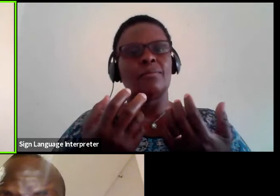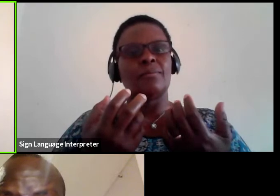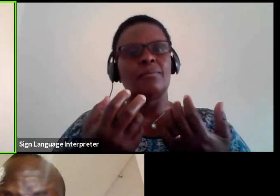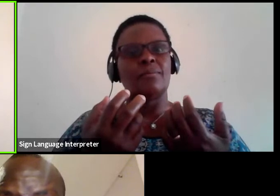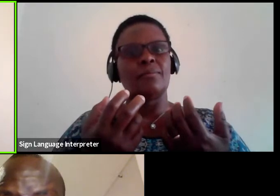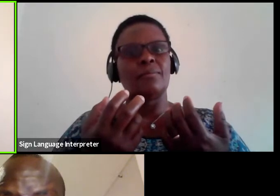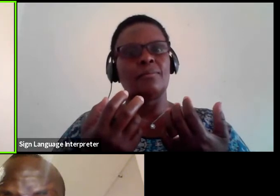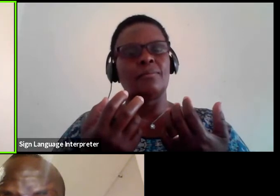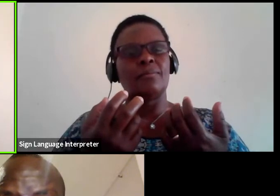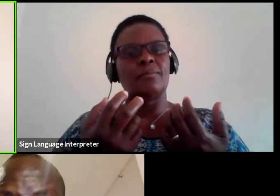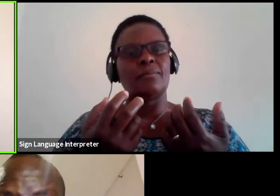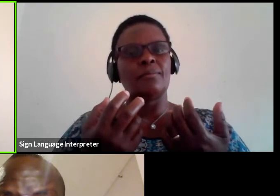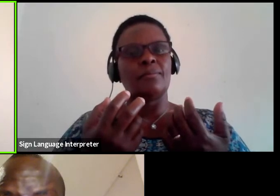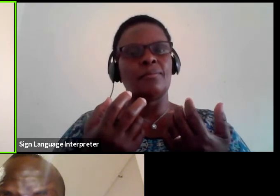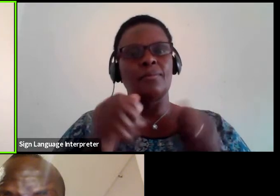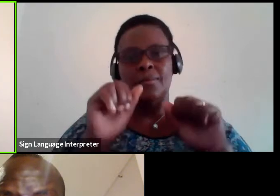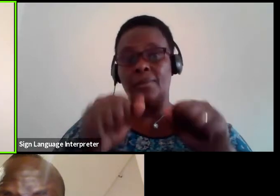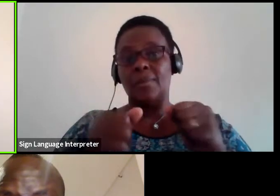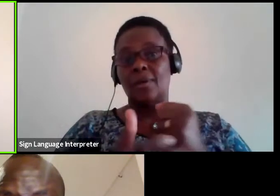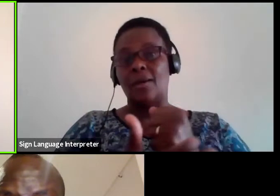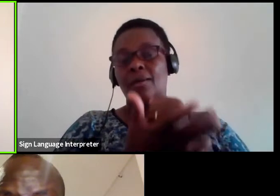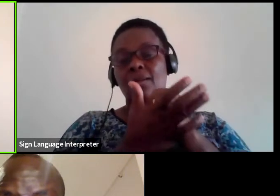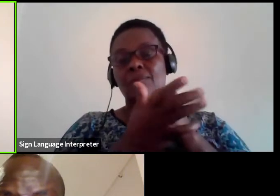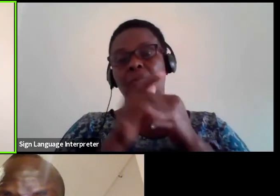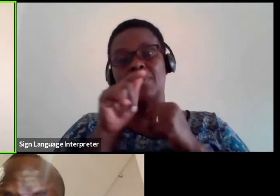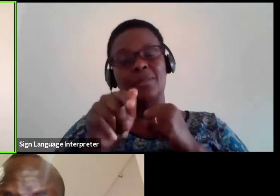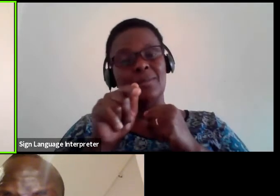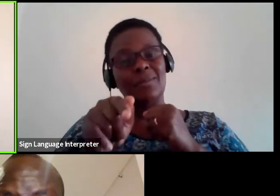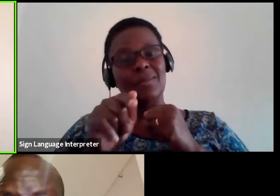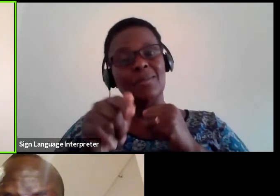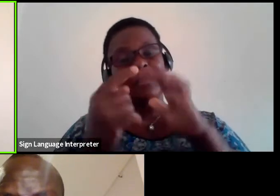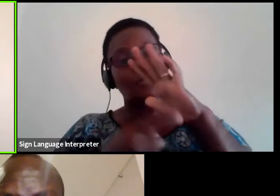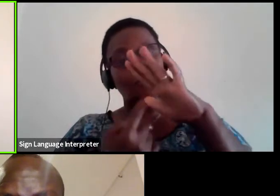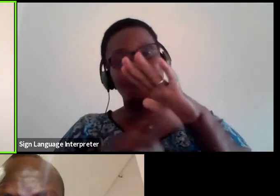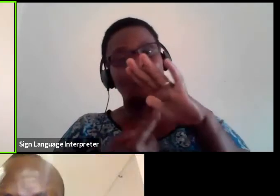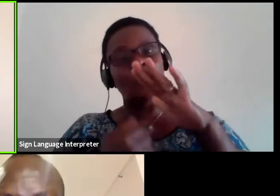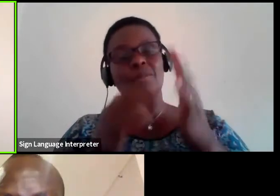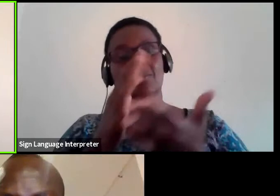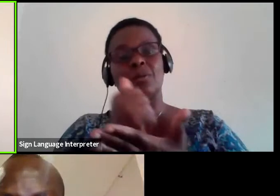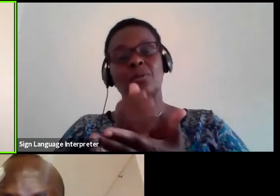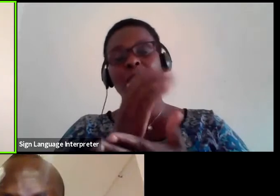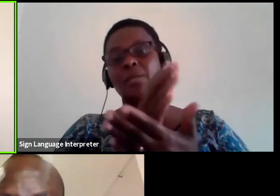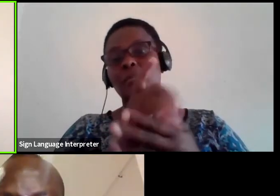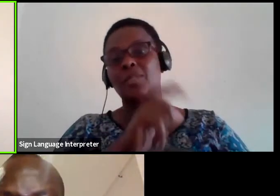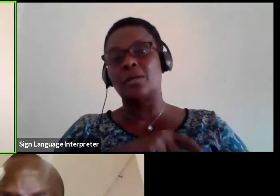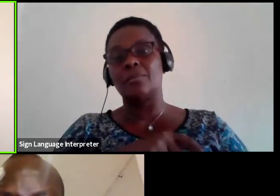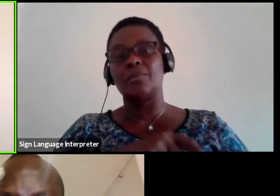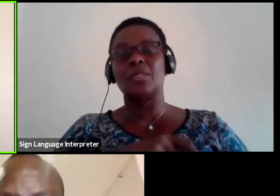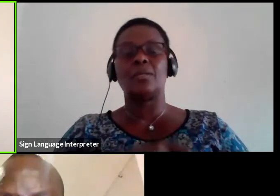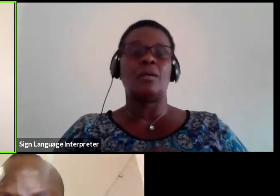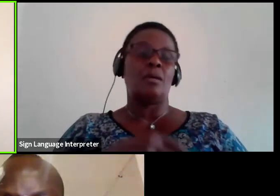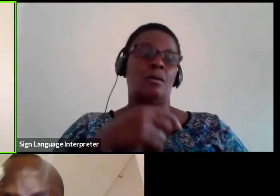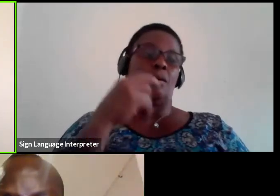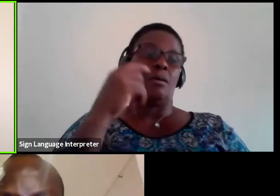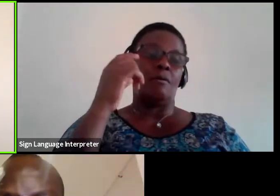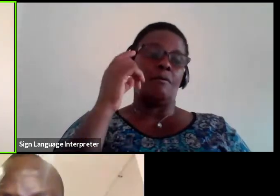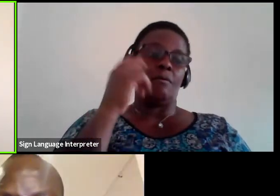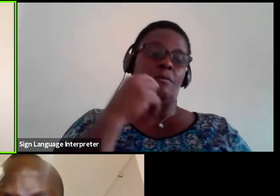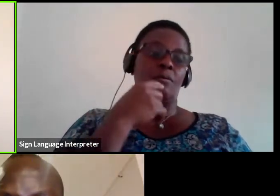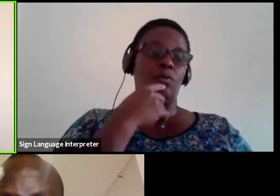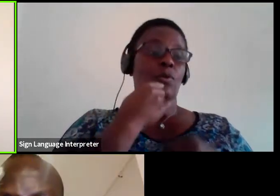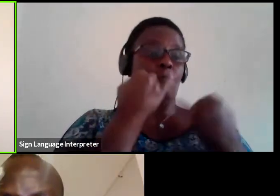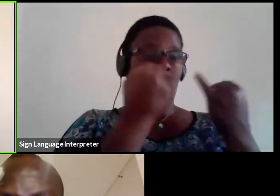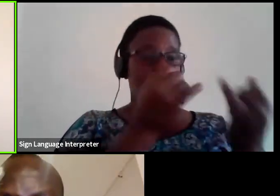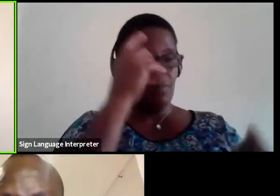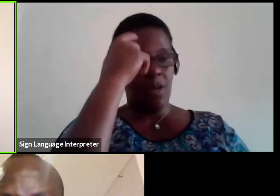help in these instances? Because certain times, yes, you put your government to task, and you basically don't